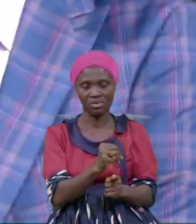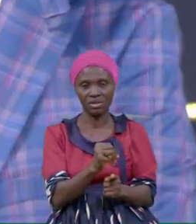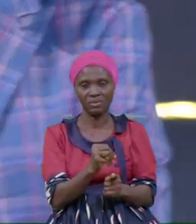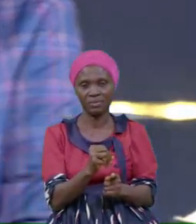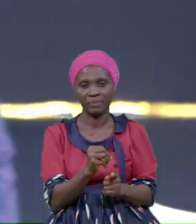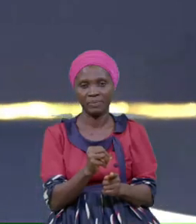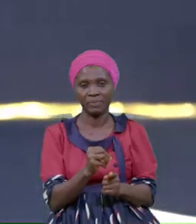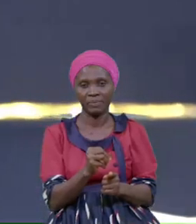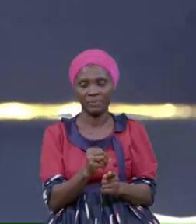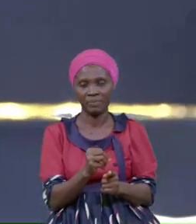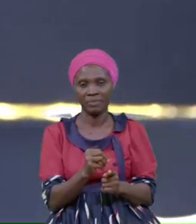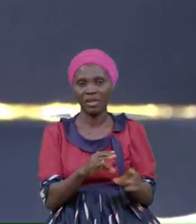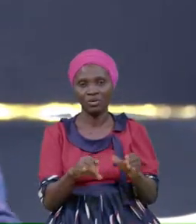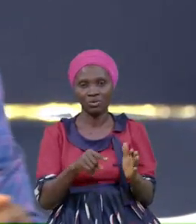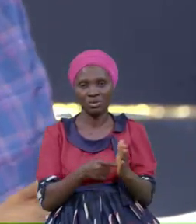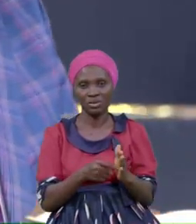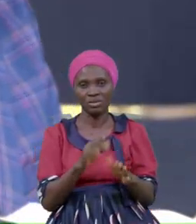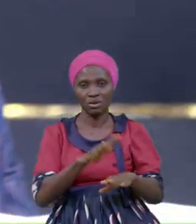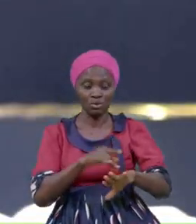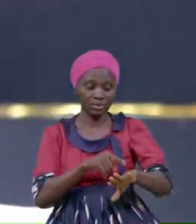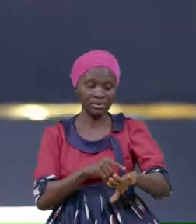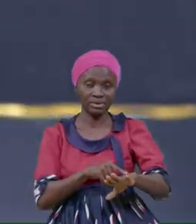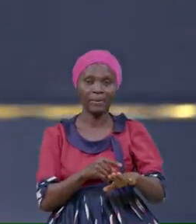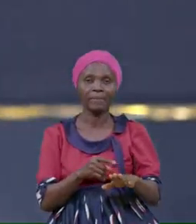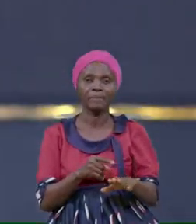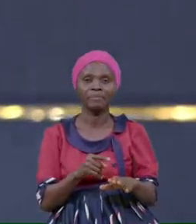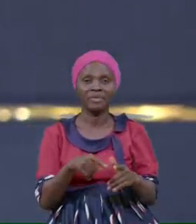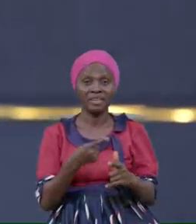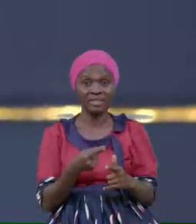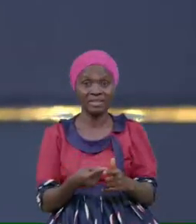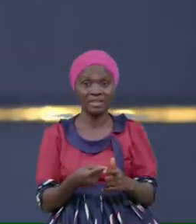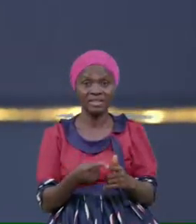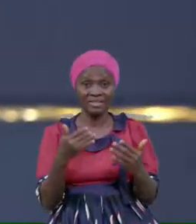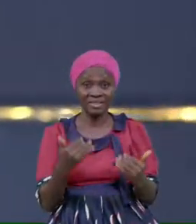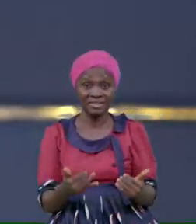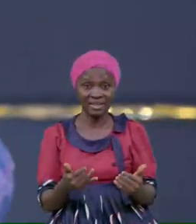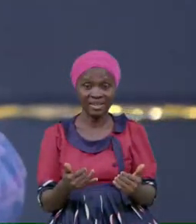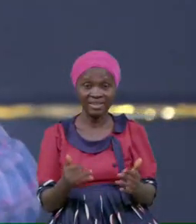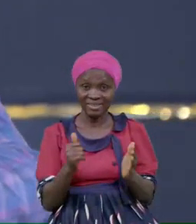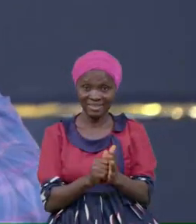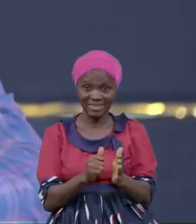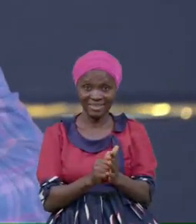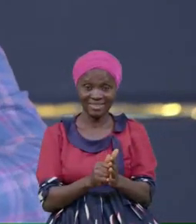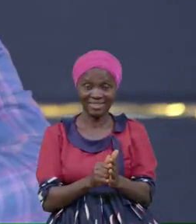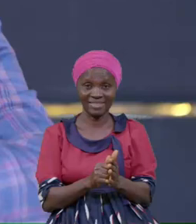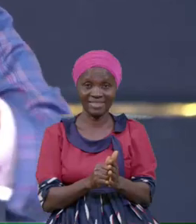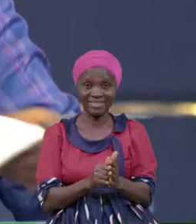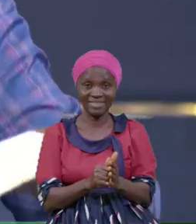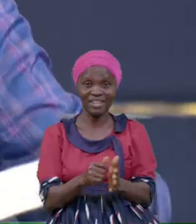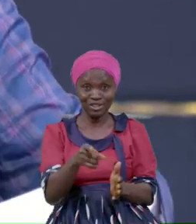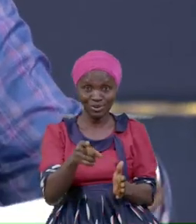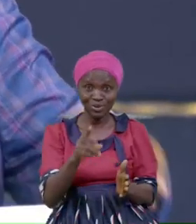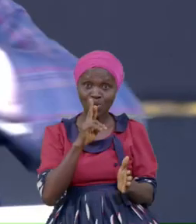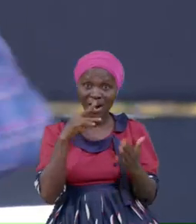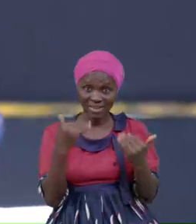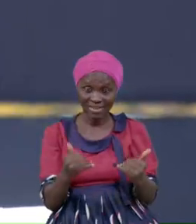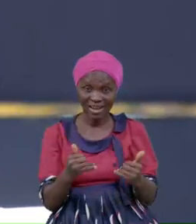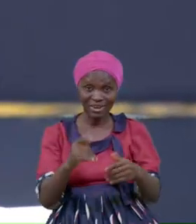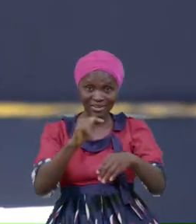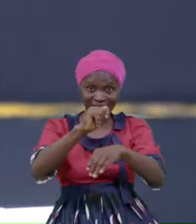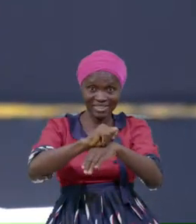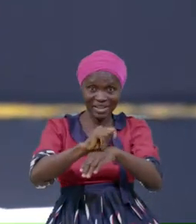in time. And then, now that we become the temple of God, I'm coming back. This